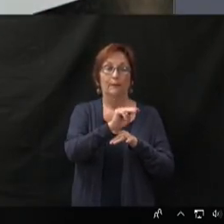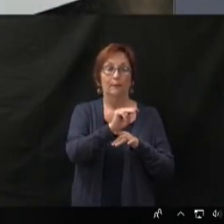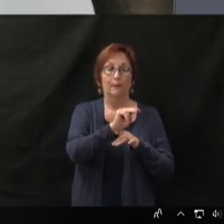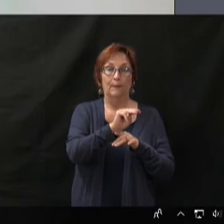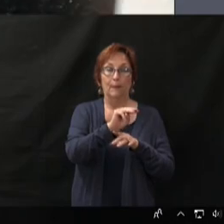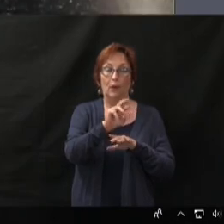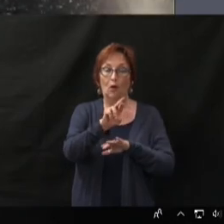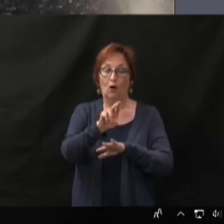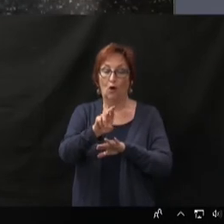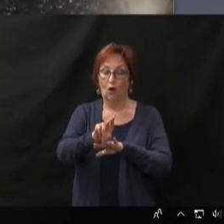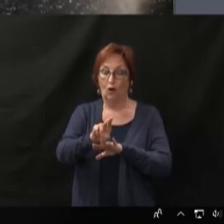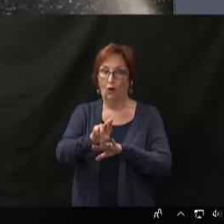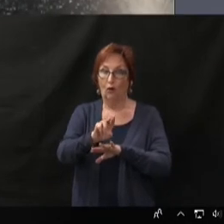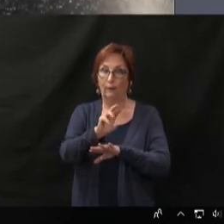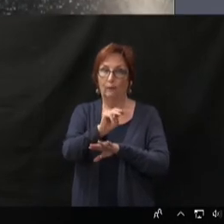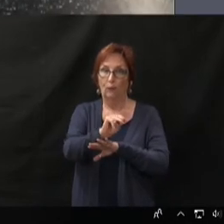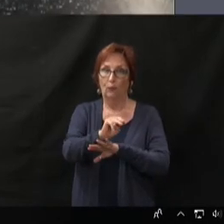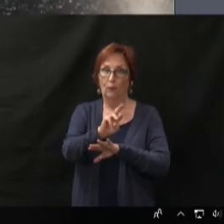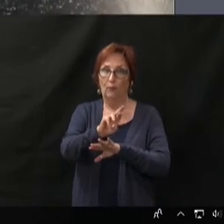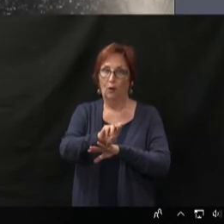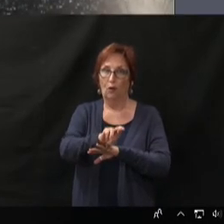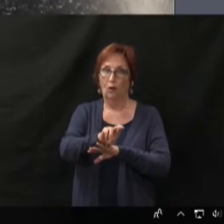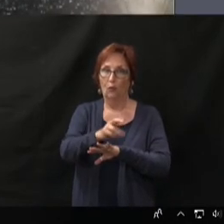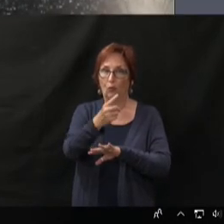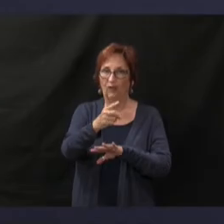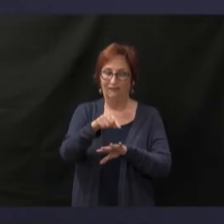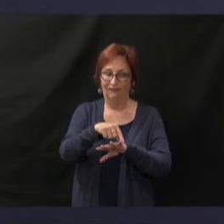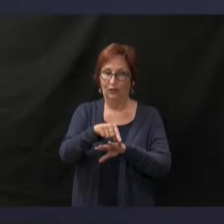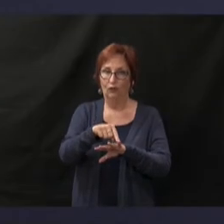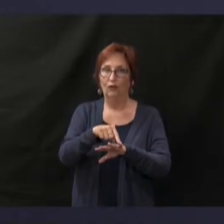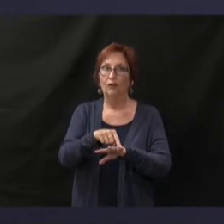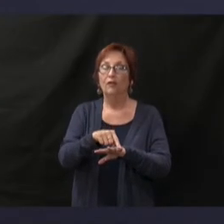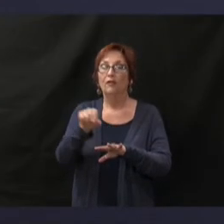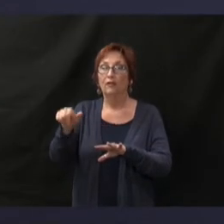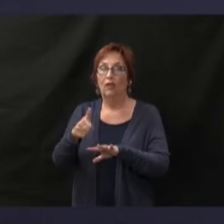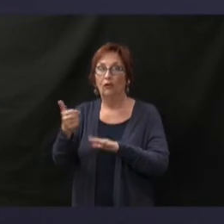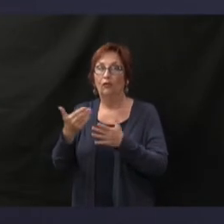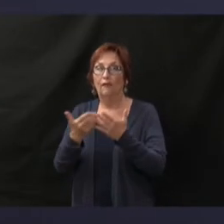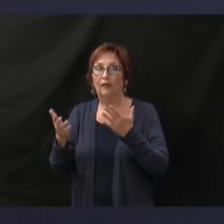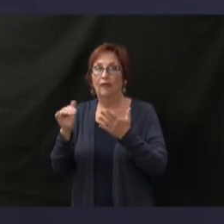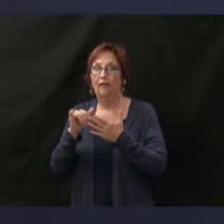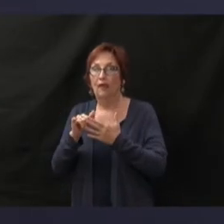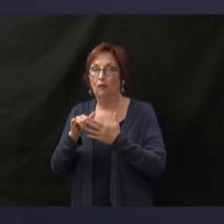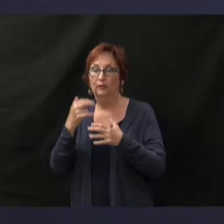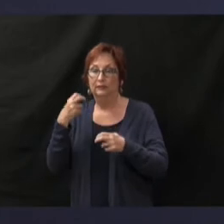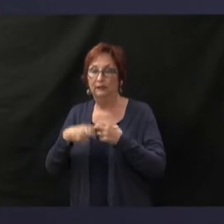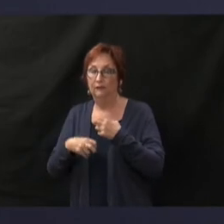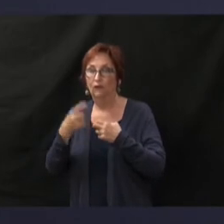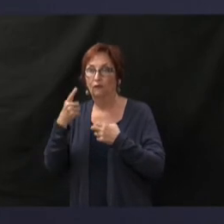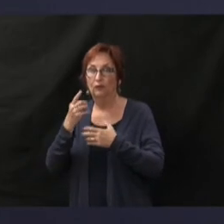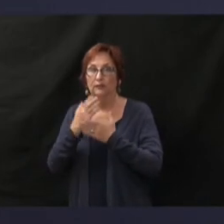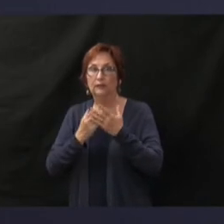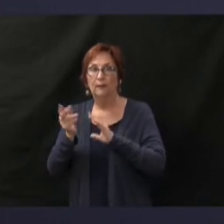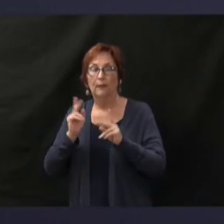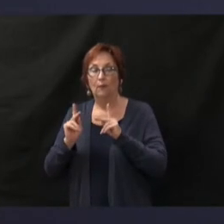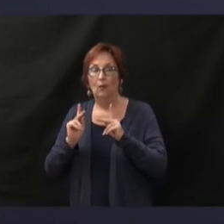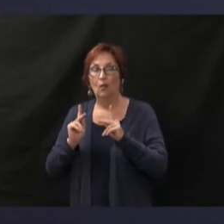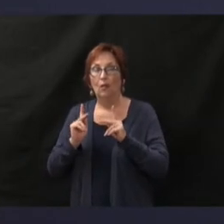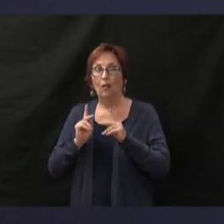on one finger. The other thing that was really difficult for some people, and we put it on there